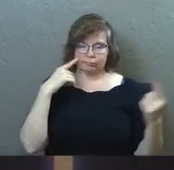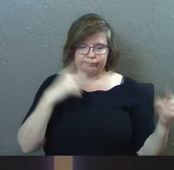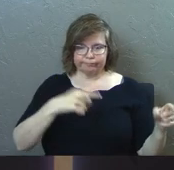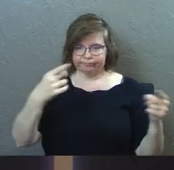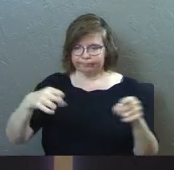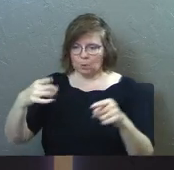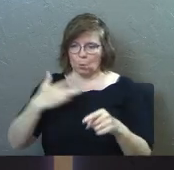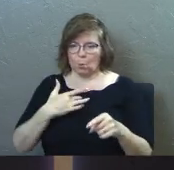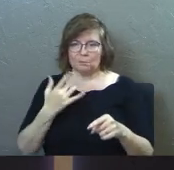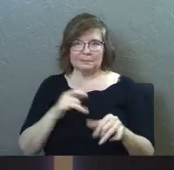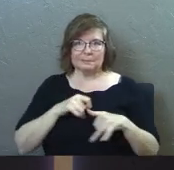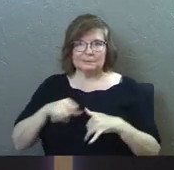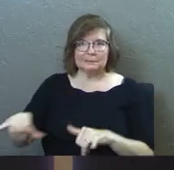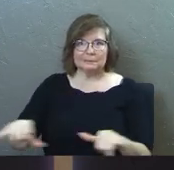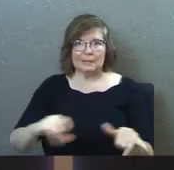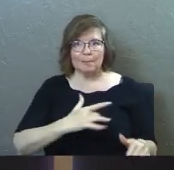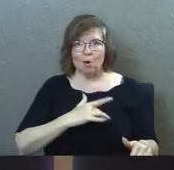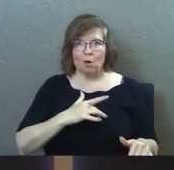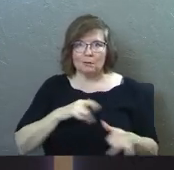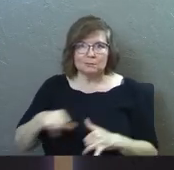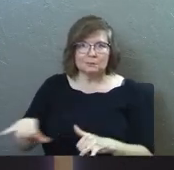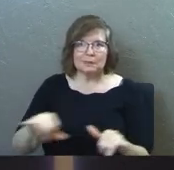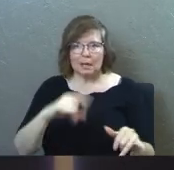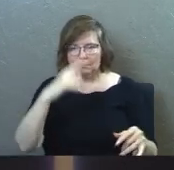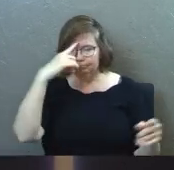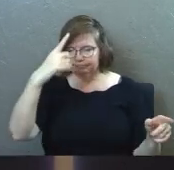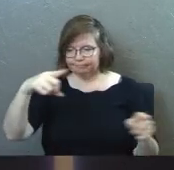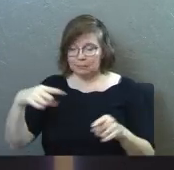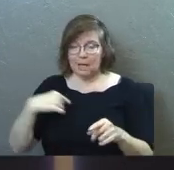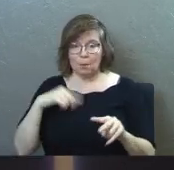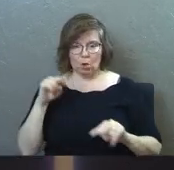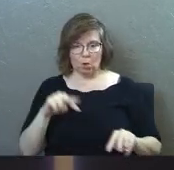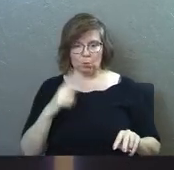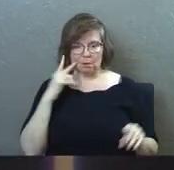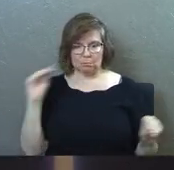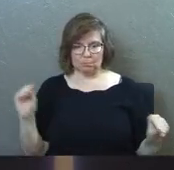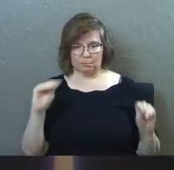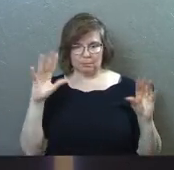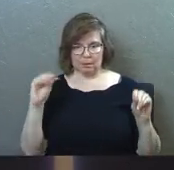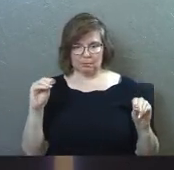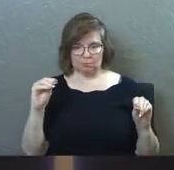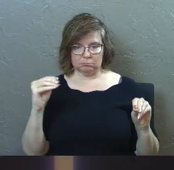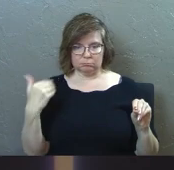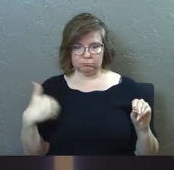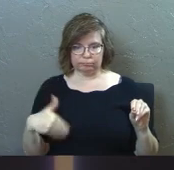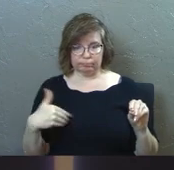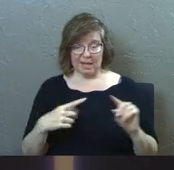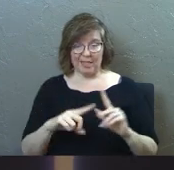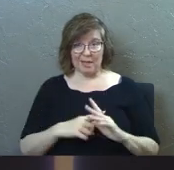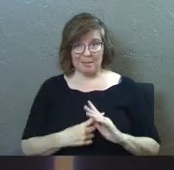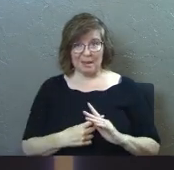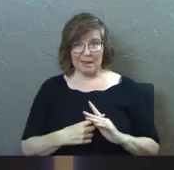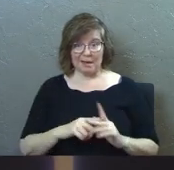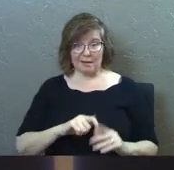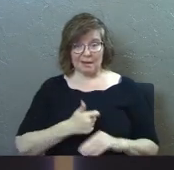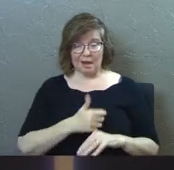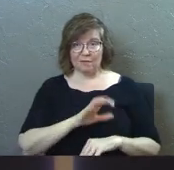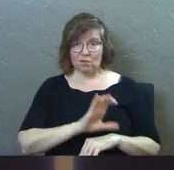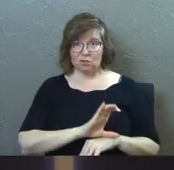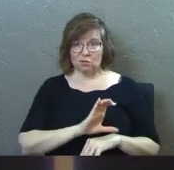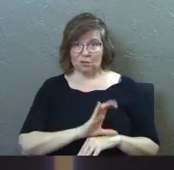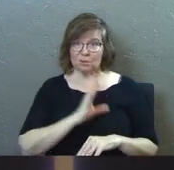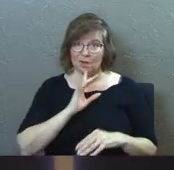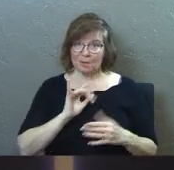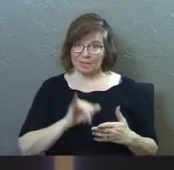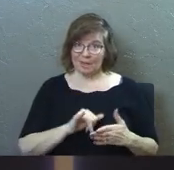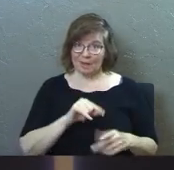they were of one heart, and they were of one mind. And we looked at that and we saw the miracle that it was at the very beginning of the church. And we